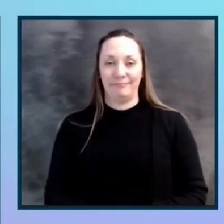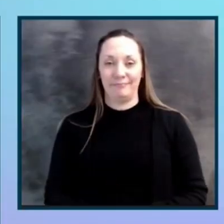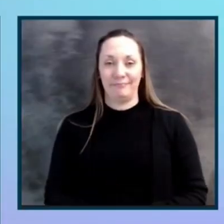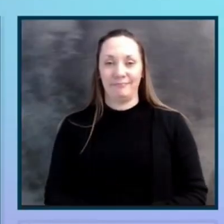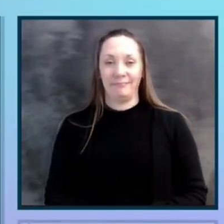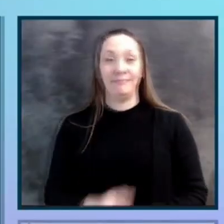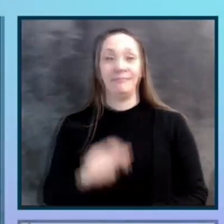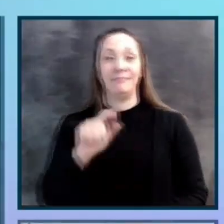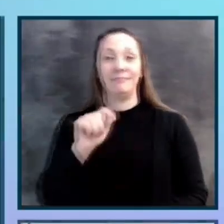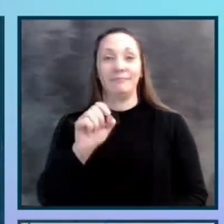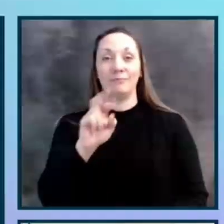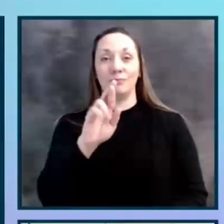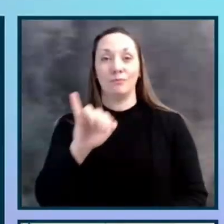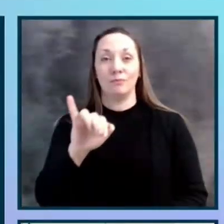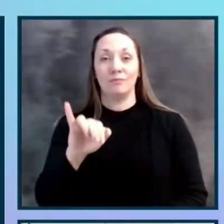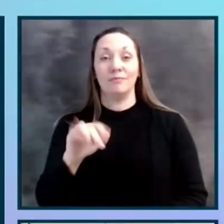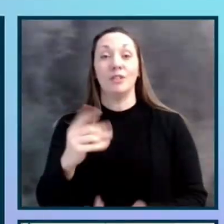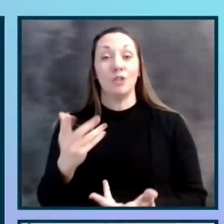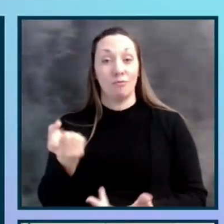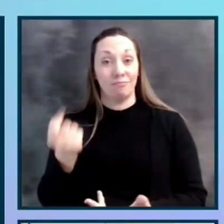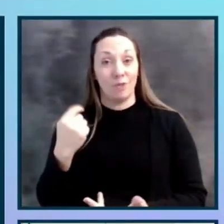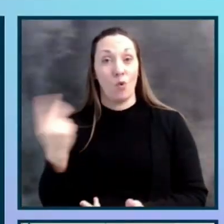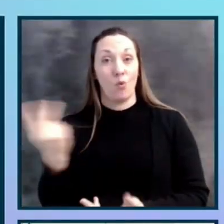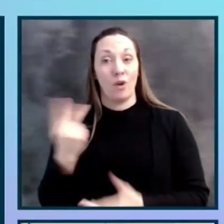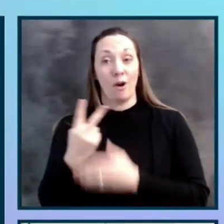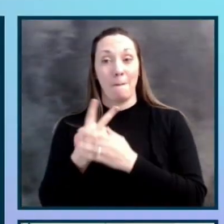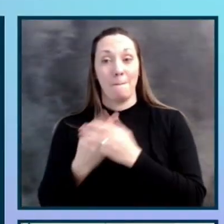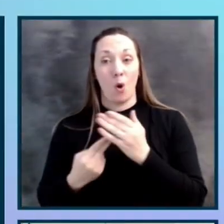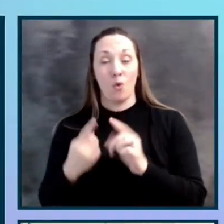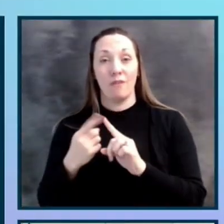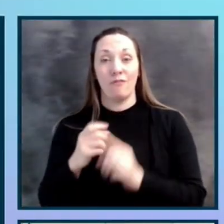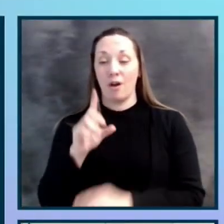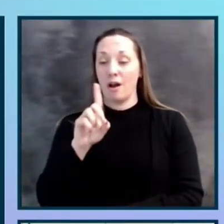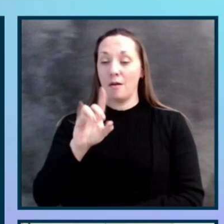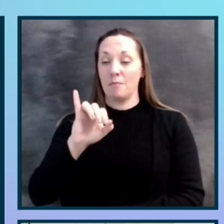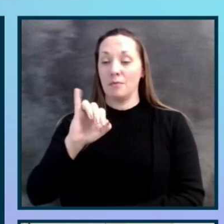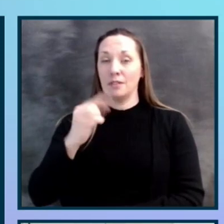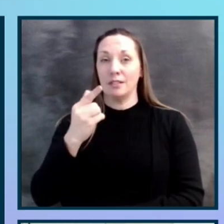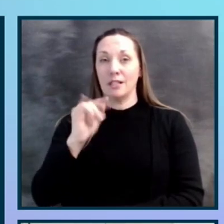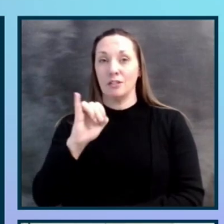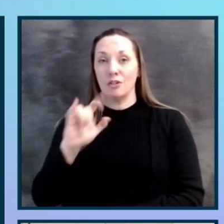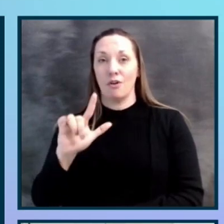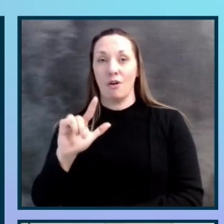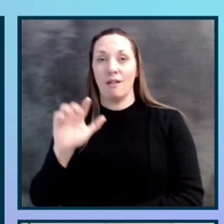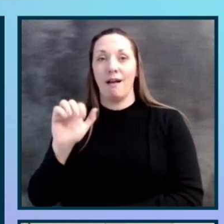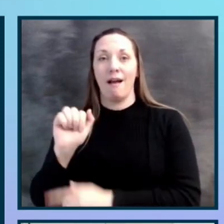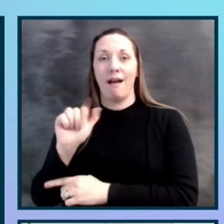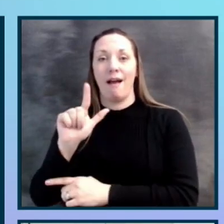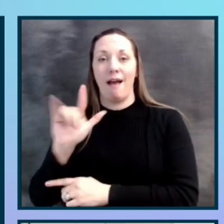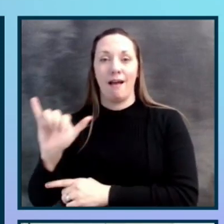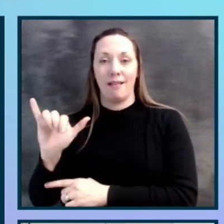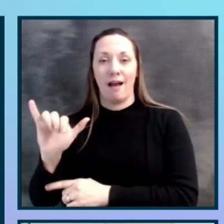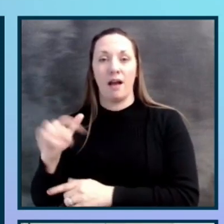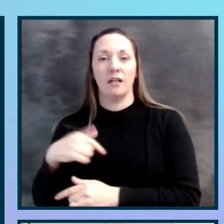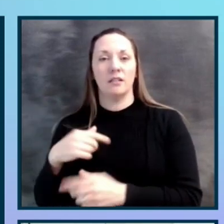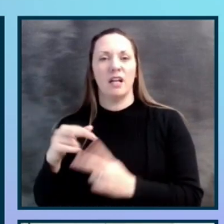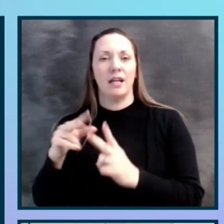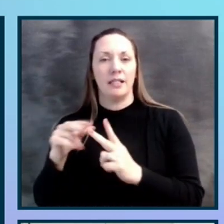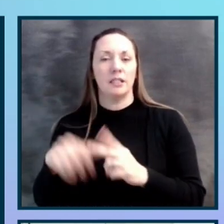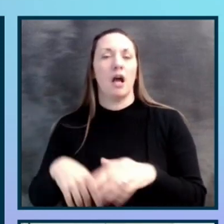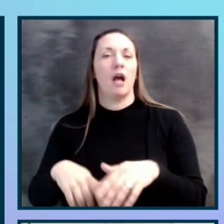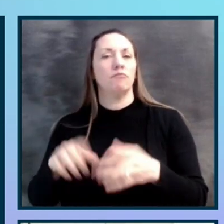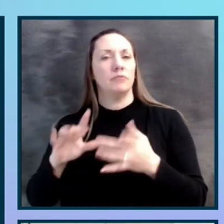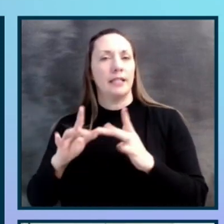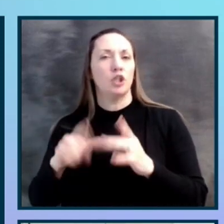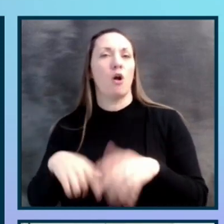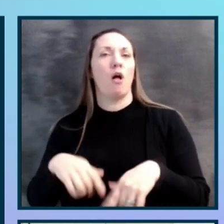So we are both from Digital Allies, which is a new grassroots accessibility organization paving the way toward a